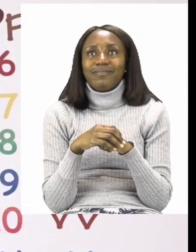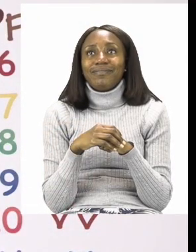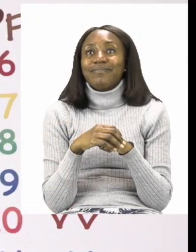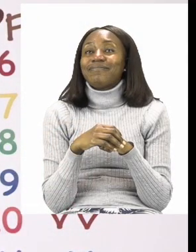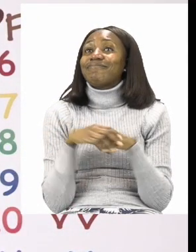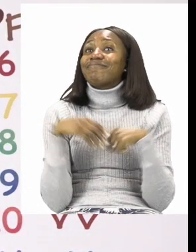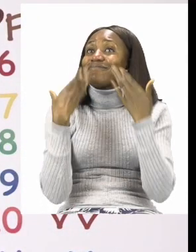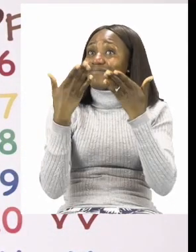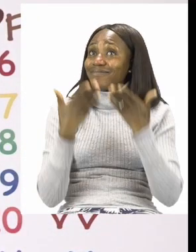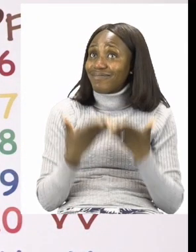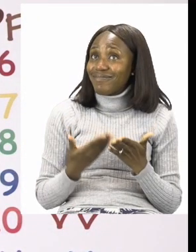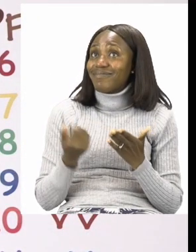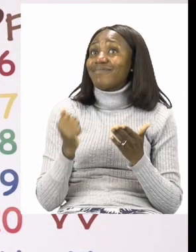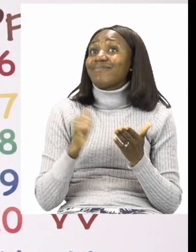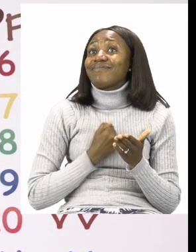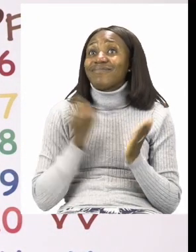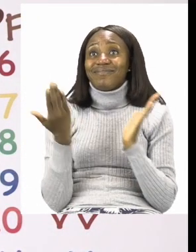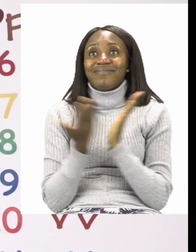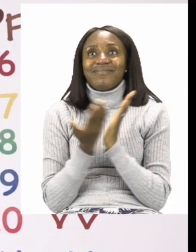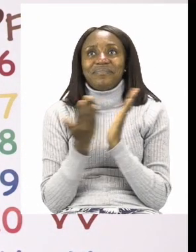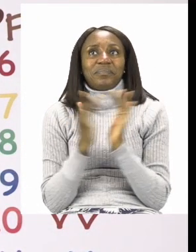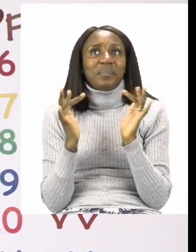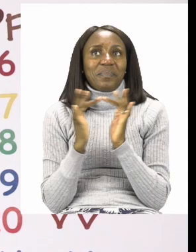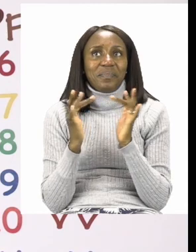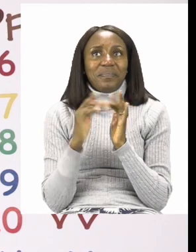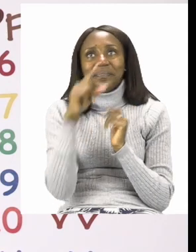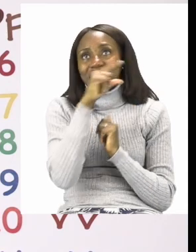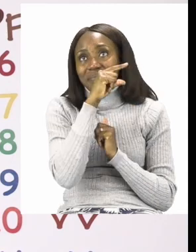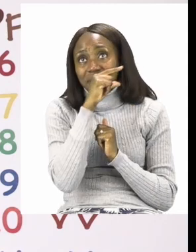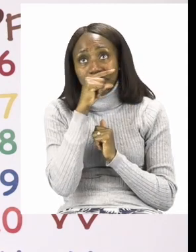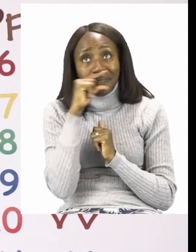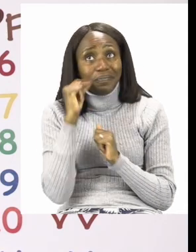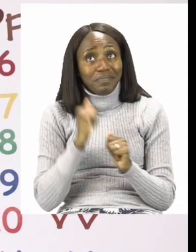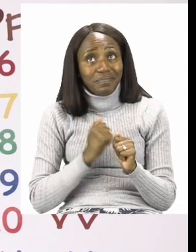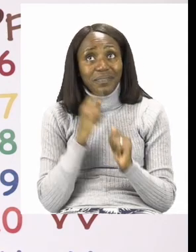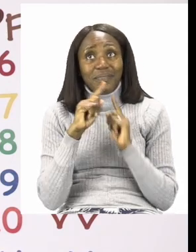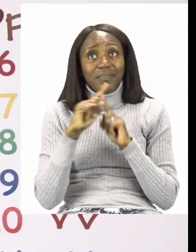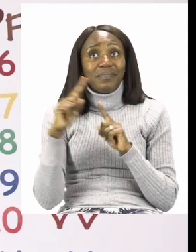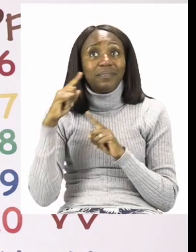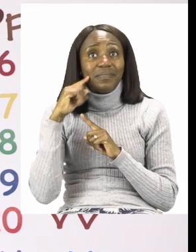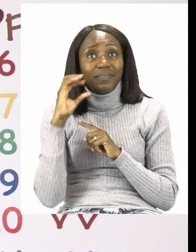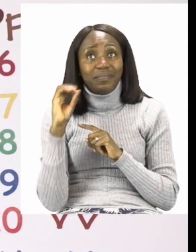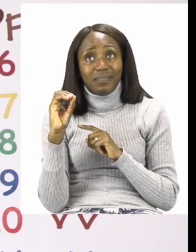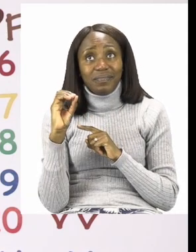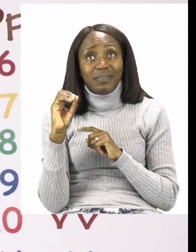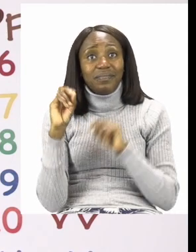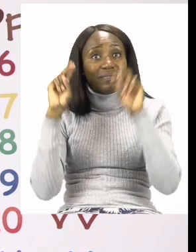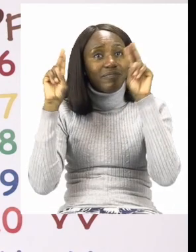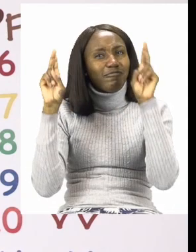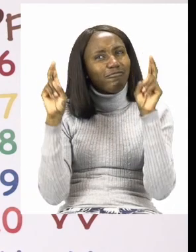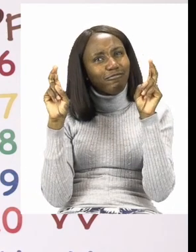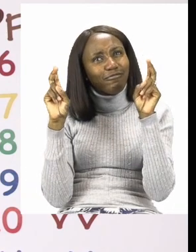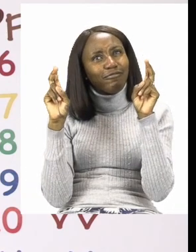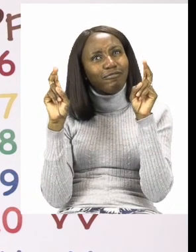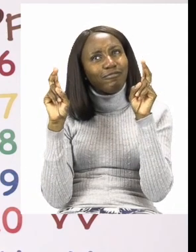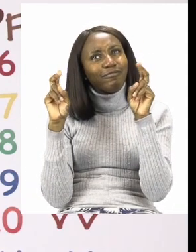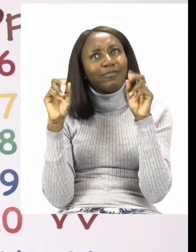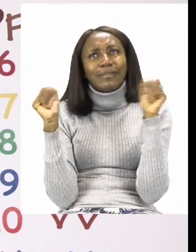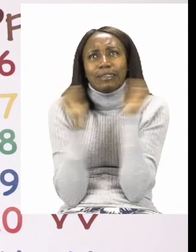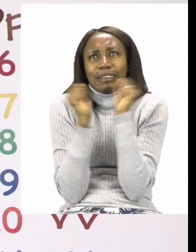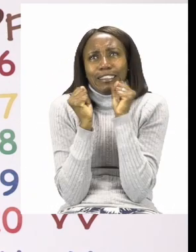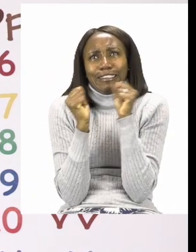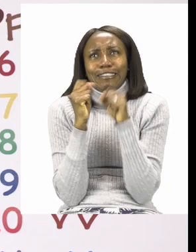Welcome to My Zone Online School. I am Teacher Hartung. Our theme for the week is winter.